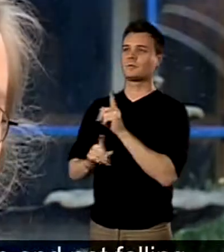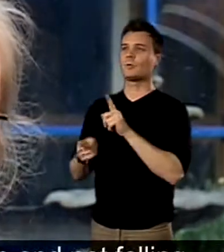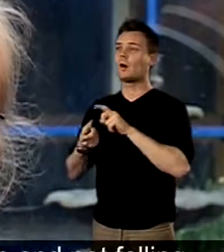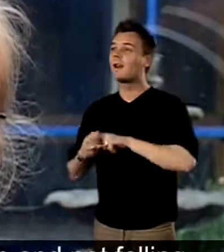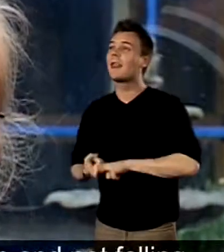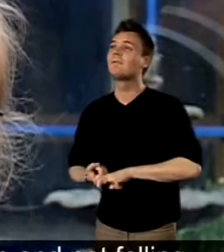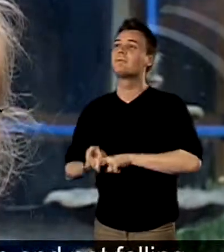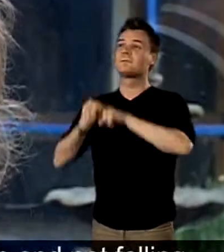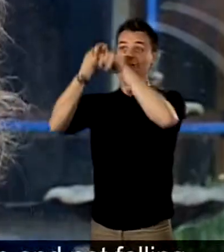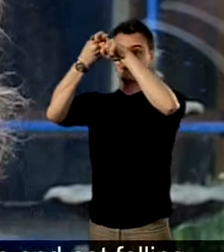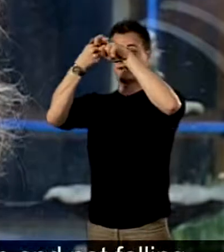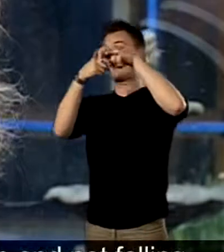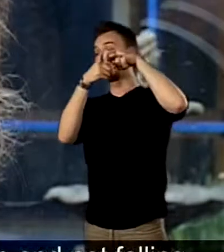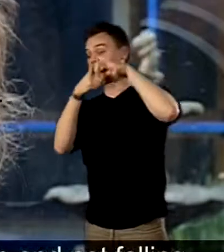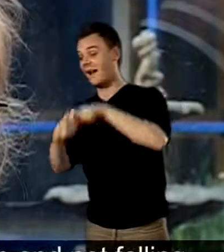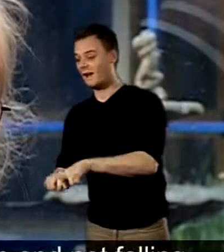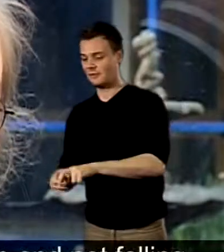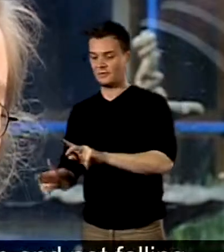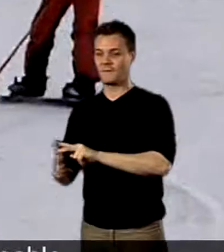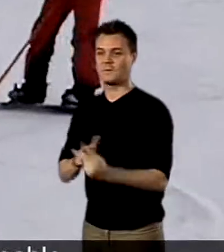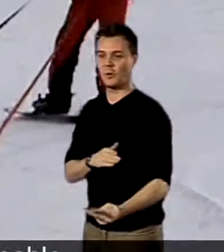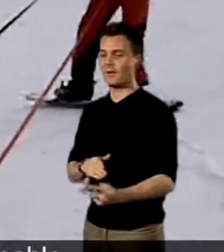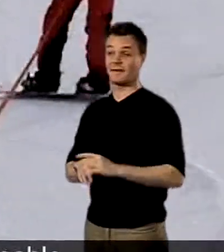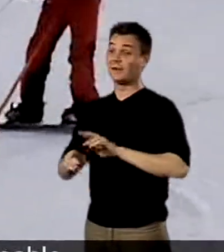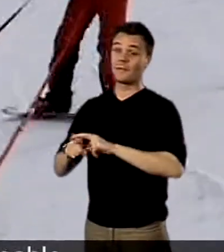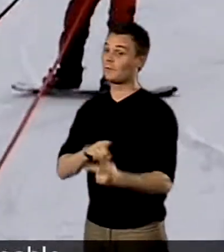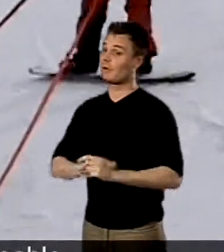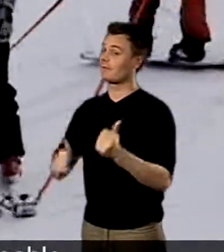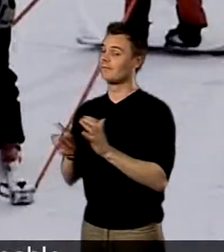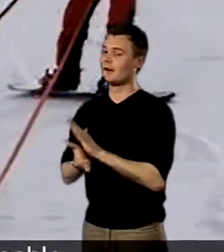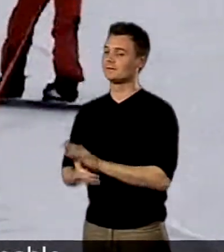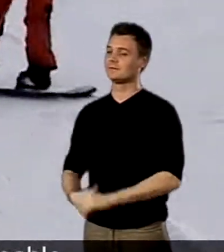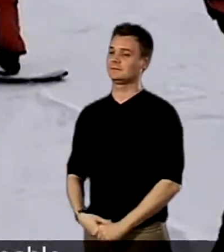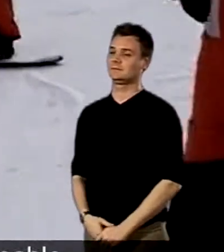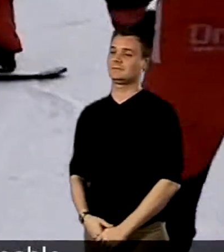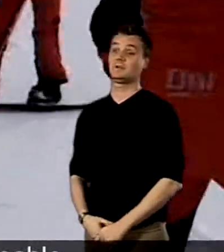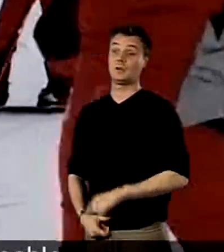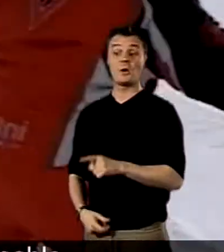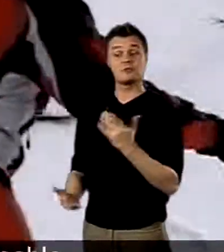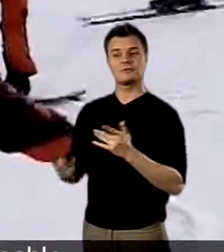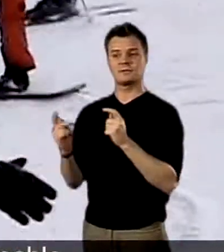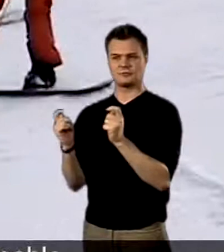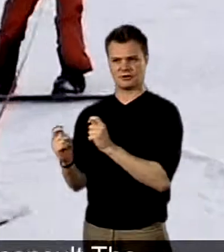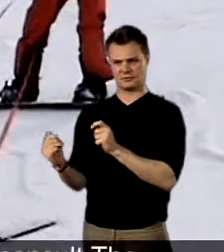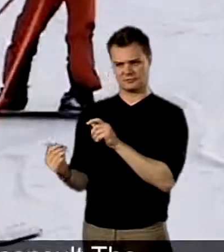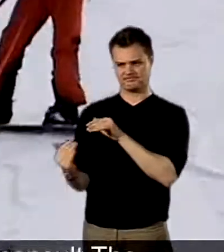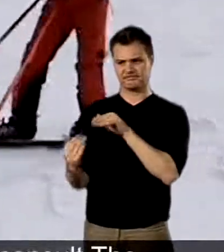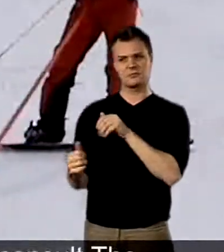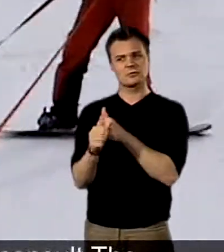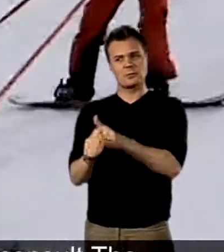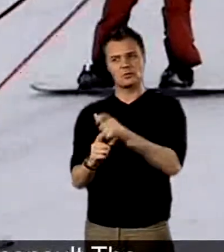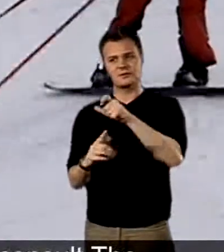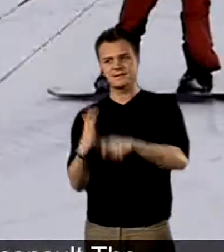all the way down. And not falling over, I didn't fall over this time. At Hall Green, one of the reasonable adjustments made to support disabled pupils before